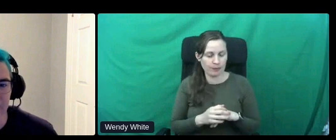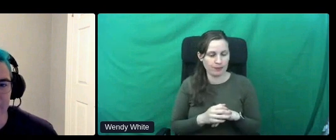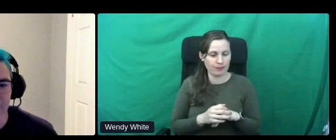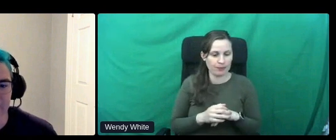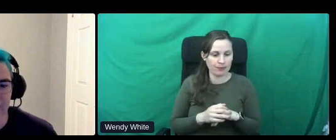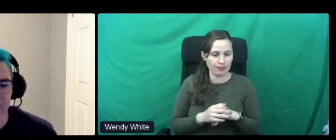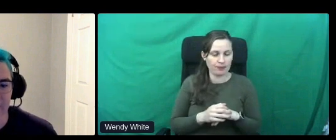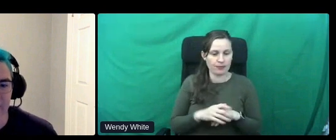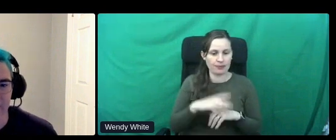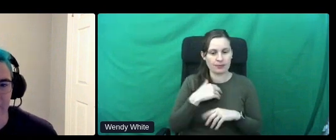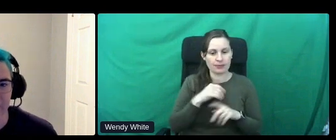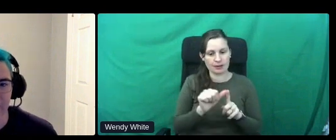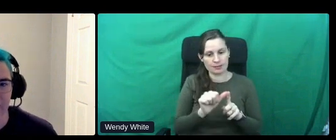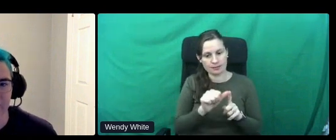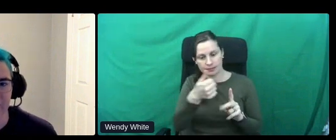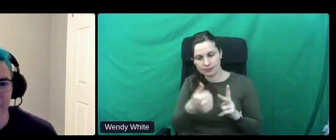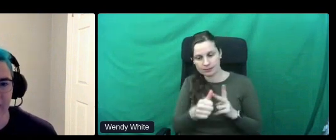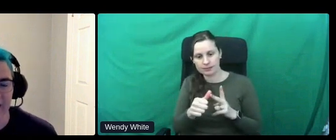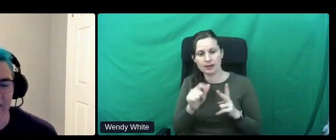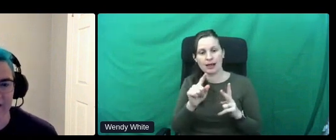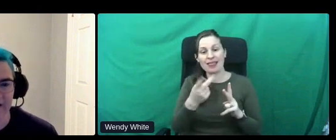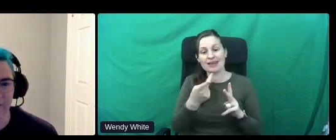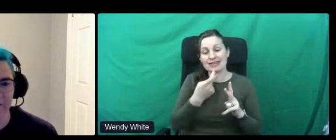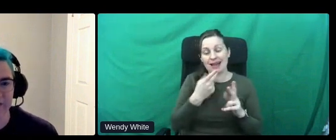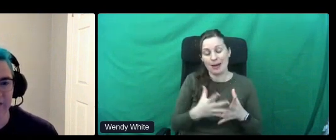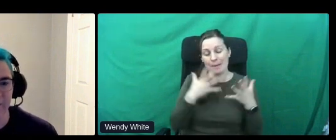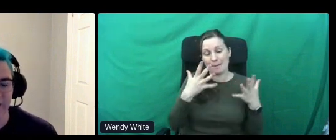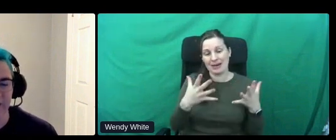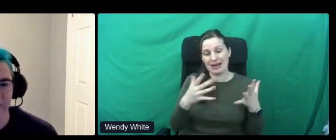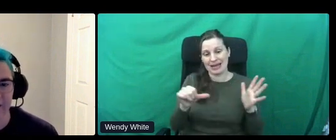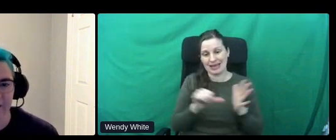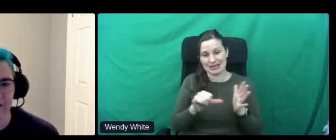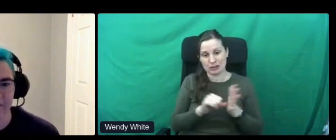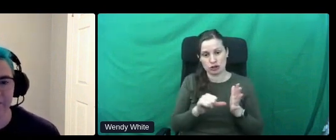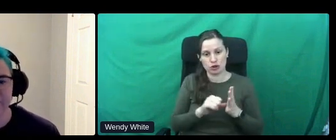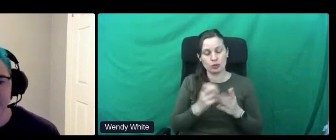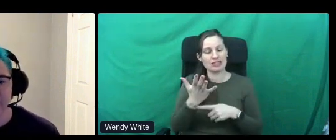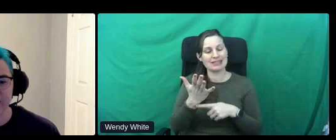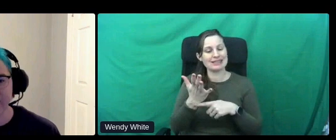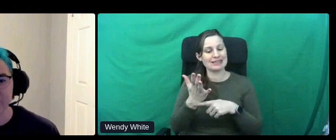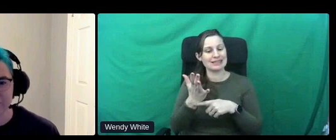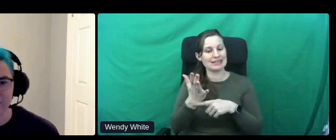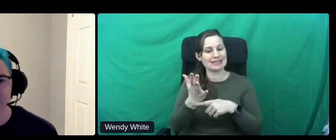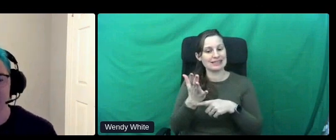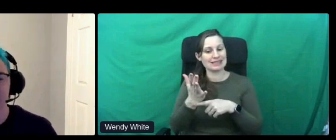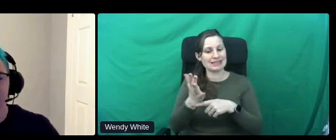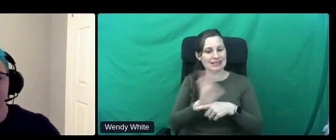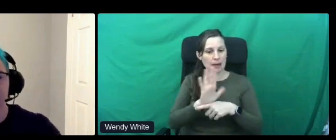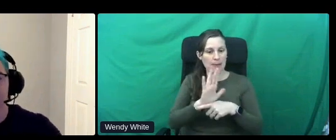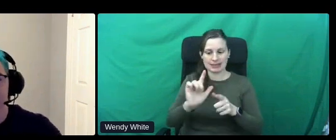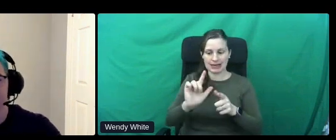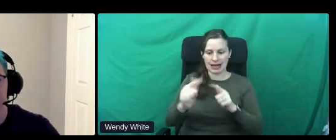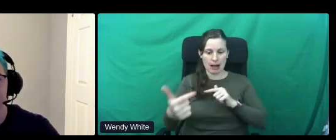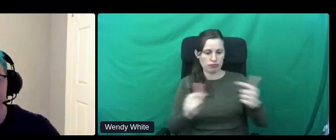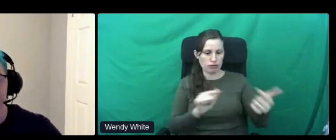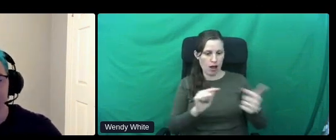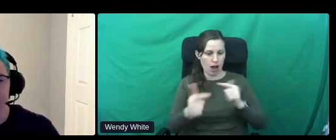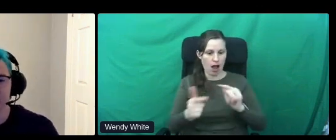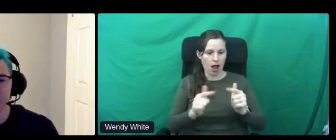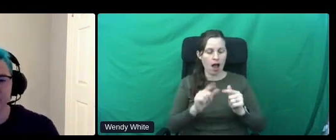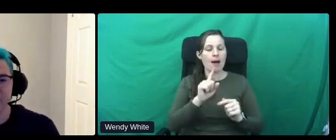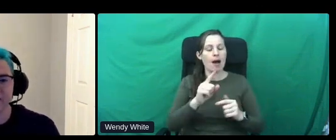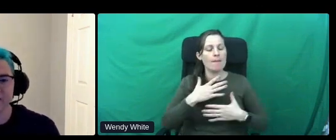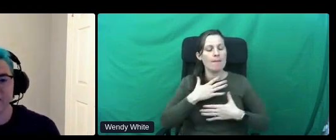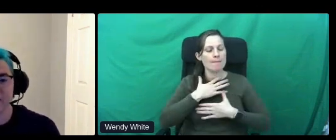So I'll hit the second big issue that we had last game, which was cinematic camera shake. Motion sickness is something